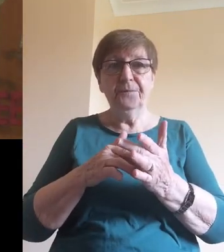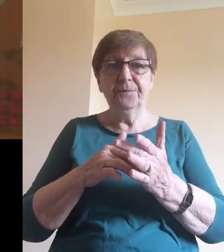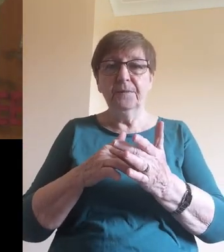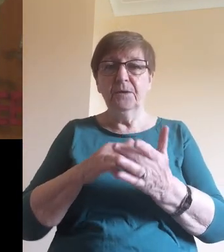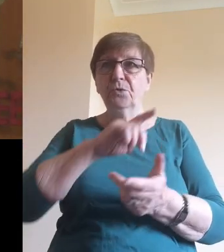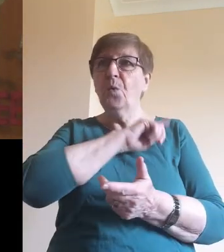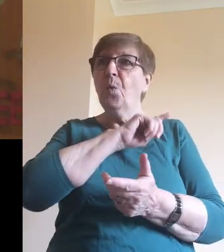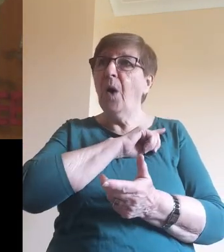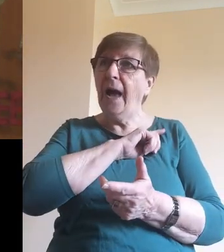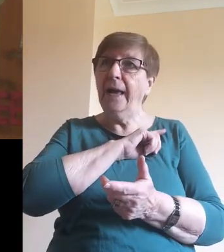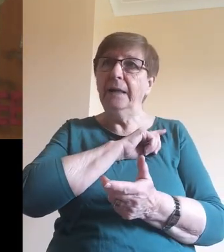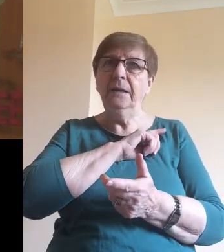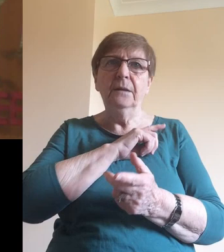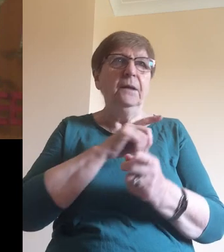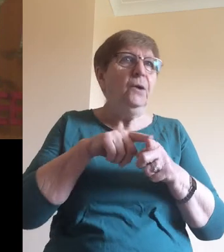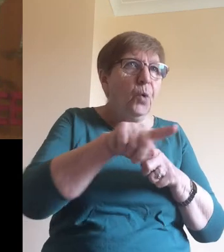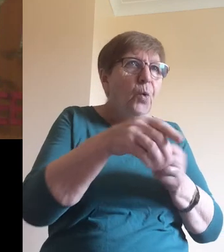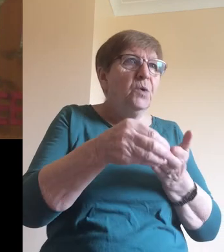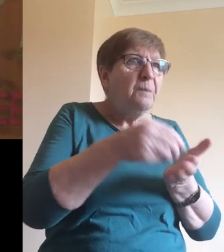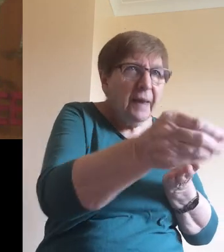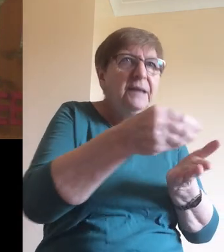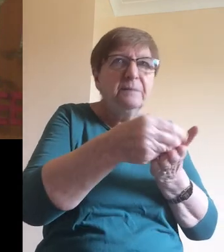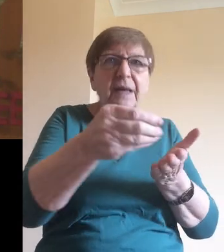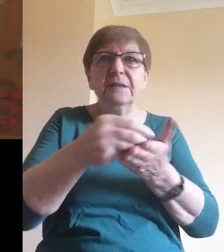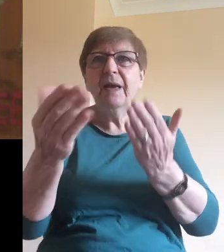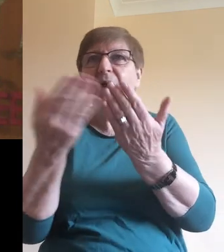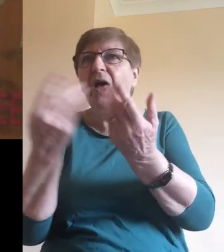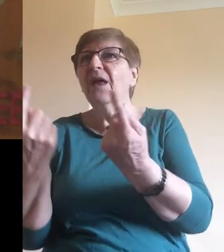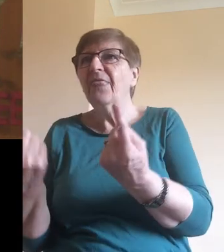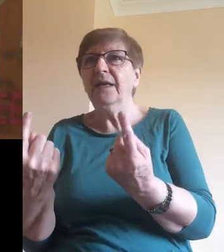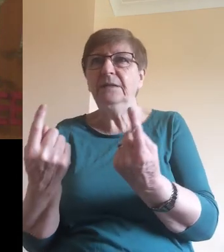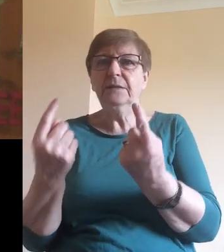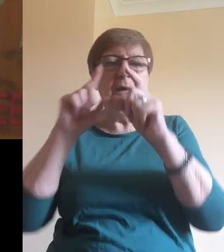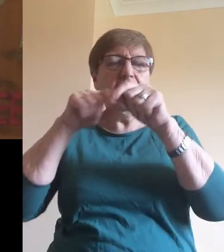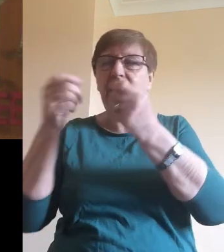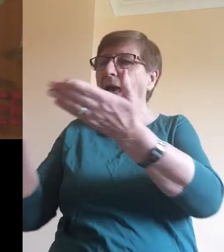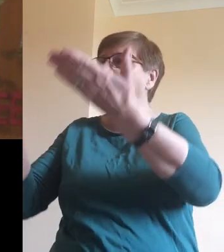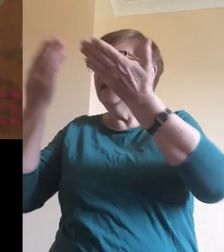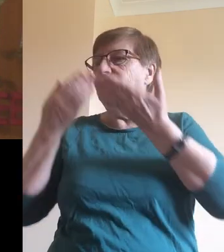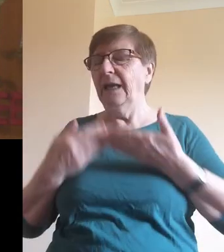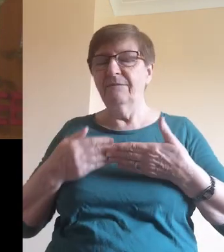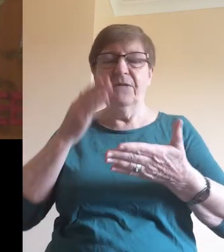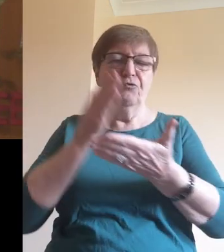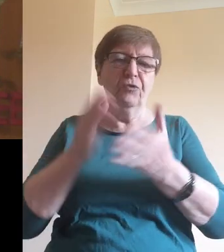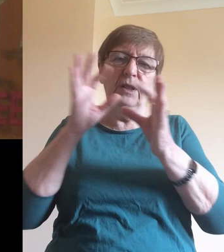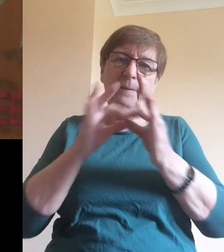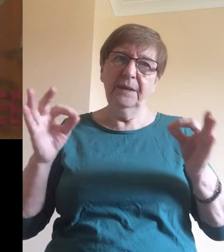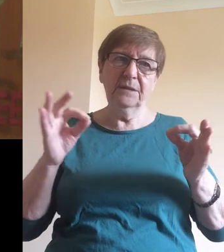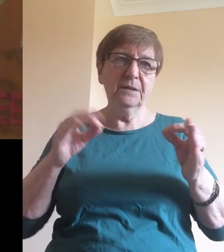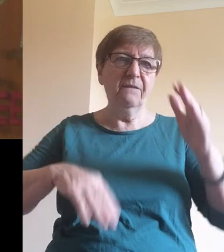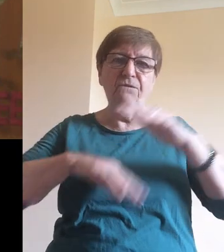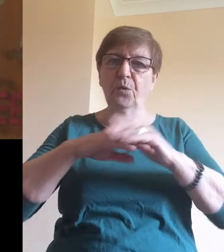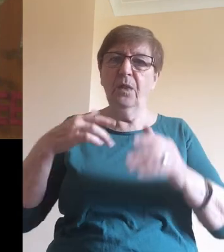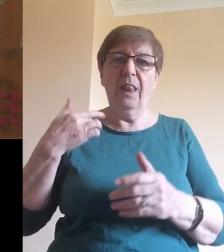So why invest yourself? Why spend on that which ultimately cannot provide peace and fullness of life,